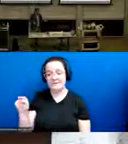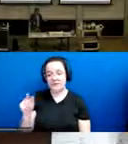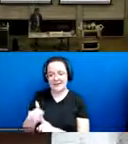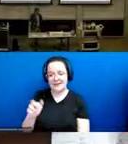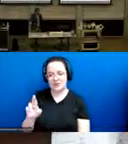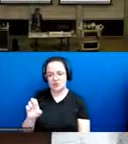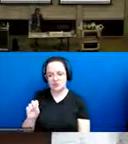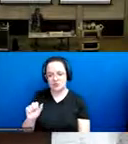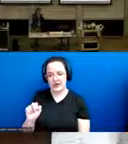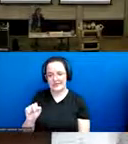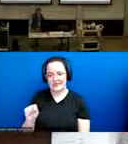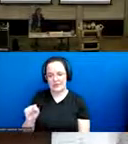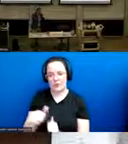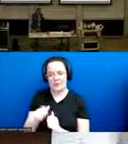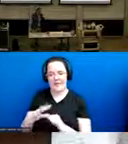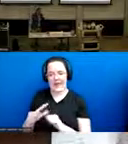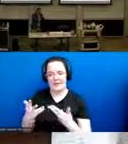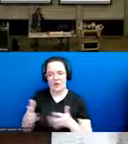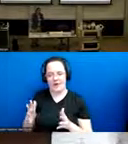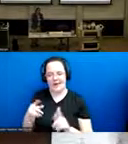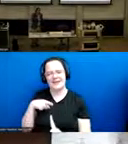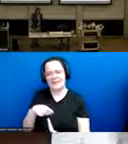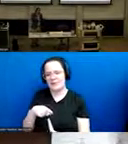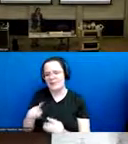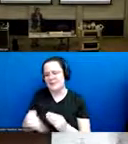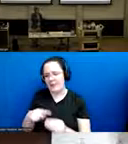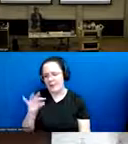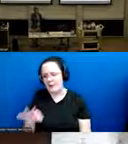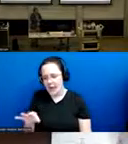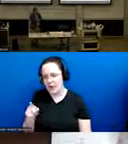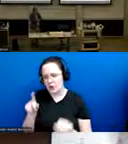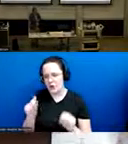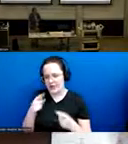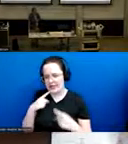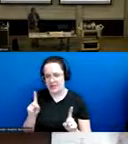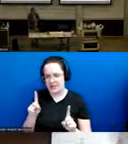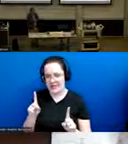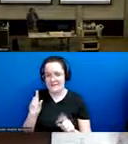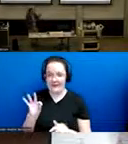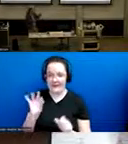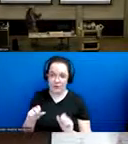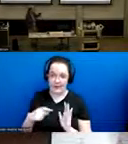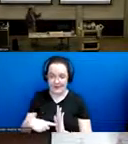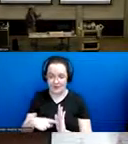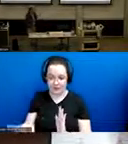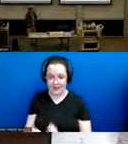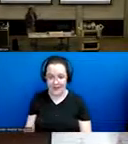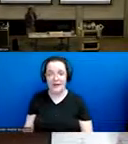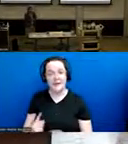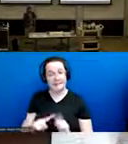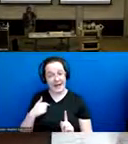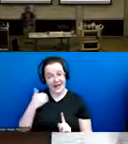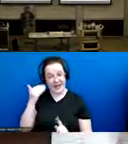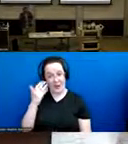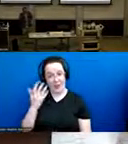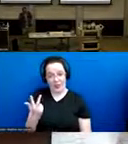right? Yes. Yes. It's just like a matter of the rates that you can achieve and whether or not you can then demonstrate that, right? But I know of 3 groups that are actually pursuing